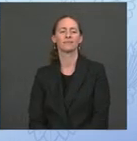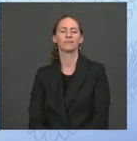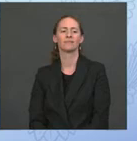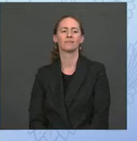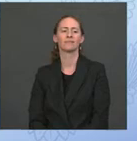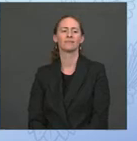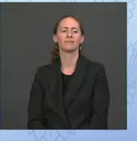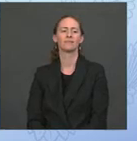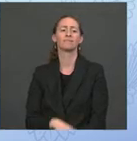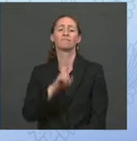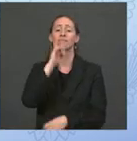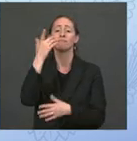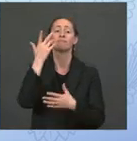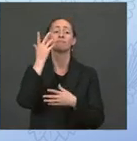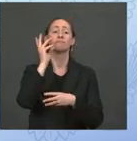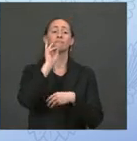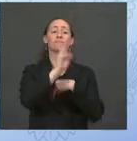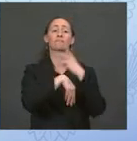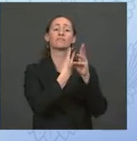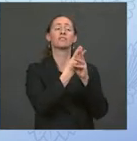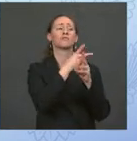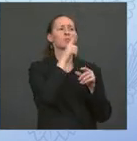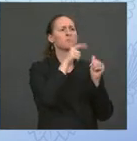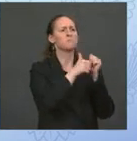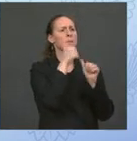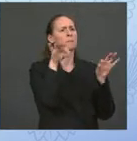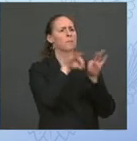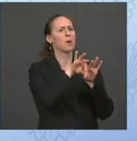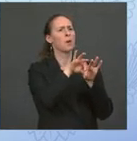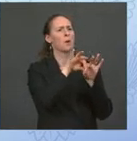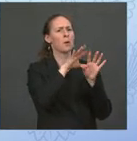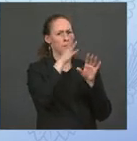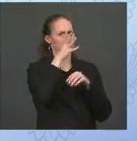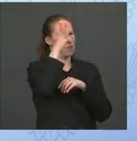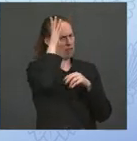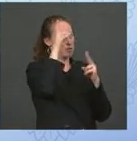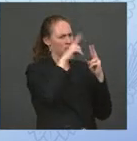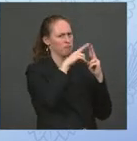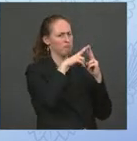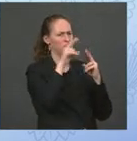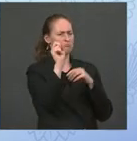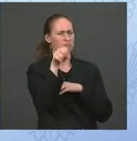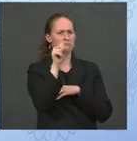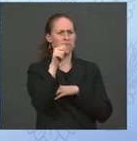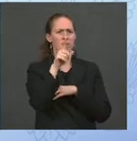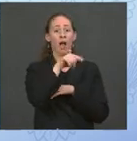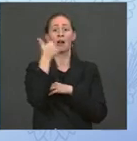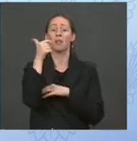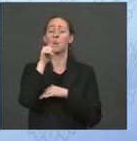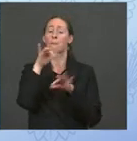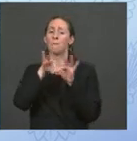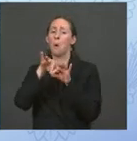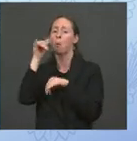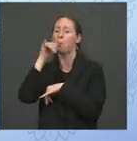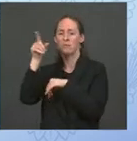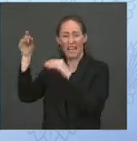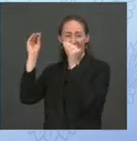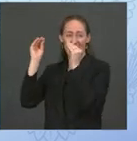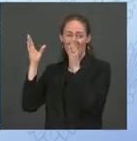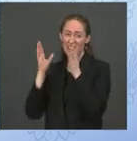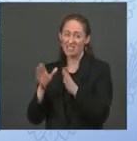in the world beyond our parents, God willing, if we have them, is our teachers. You